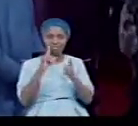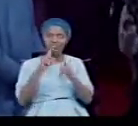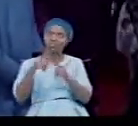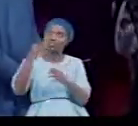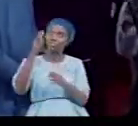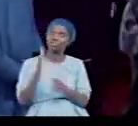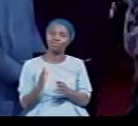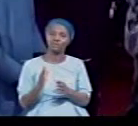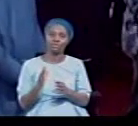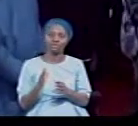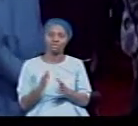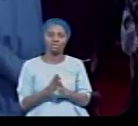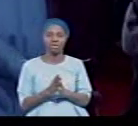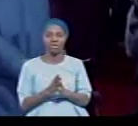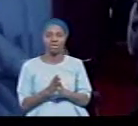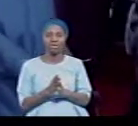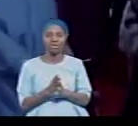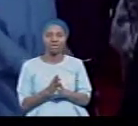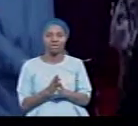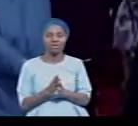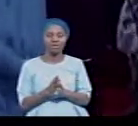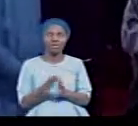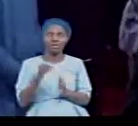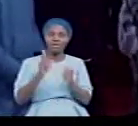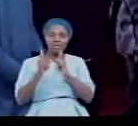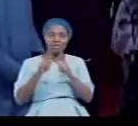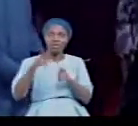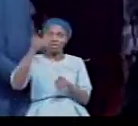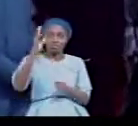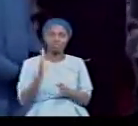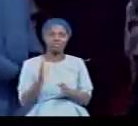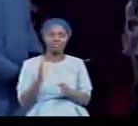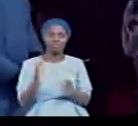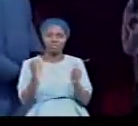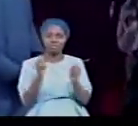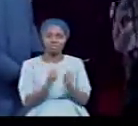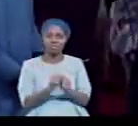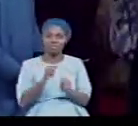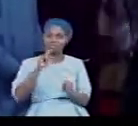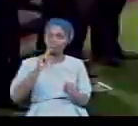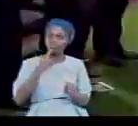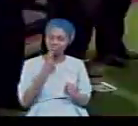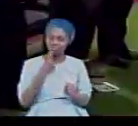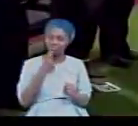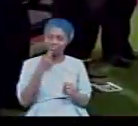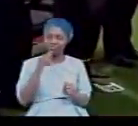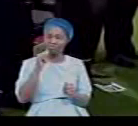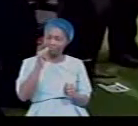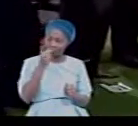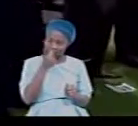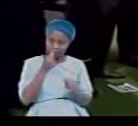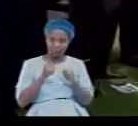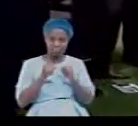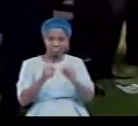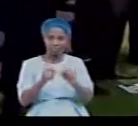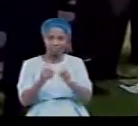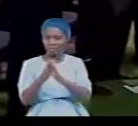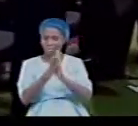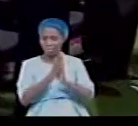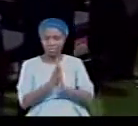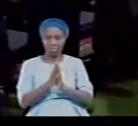impartial. Talk to the Lord with importunate prayer. Talk to the